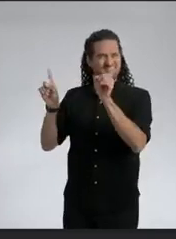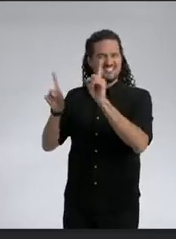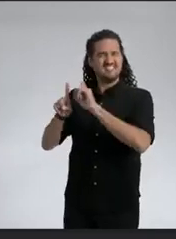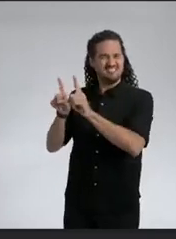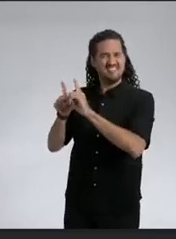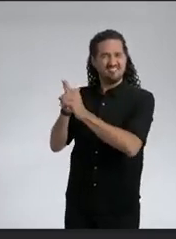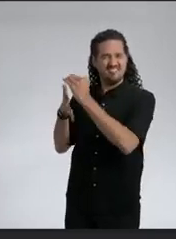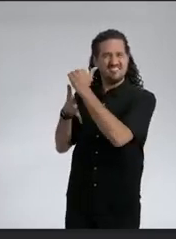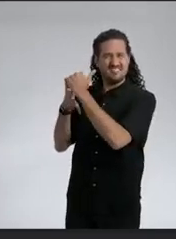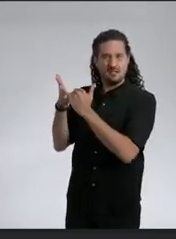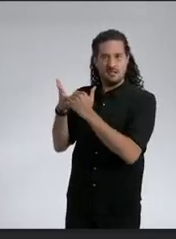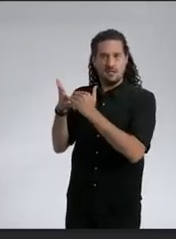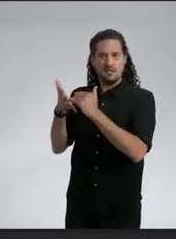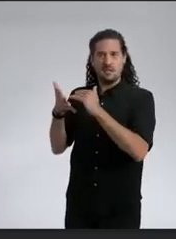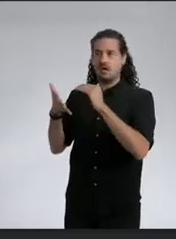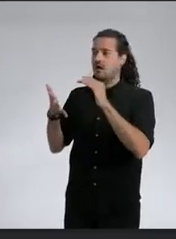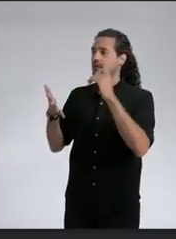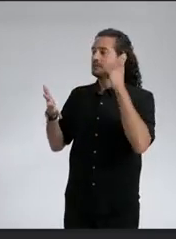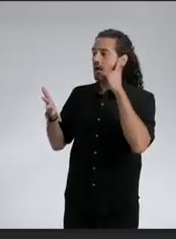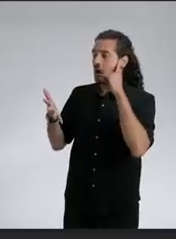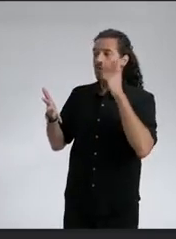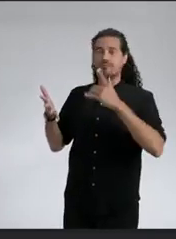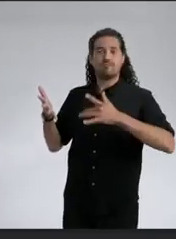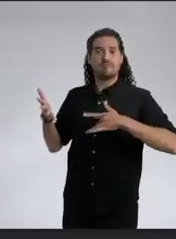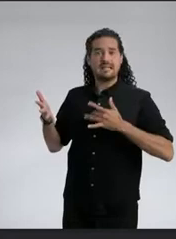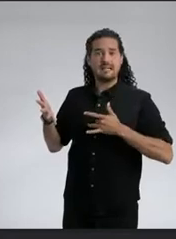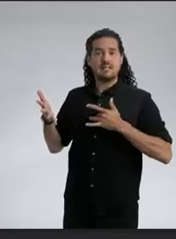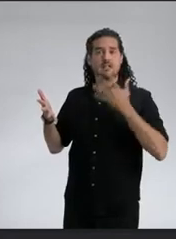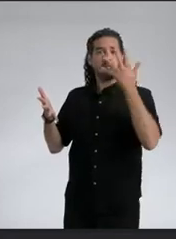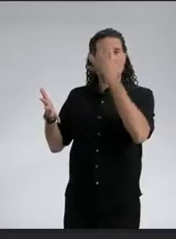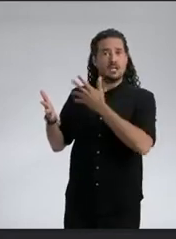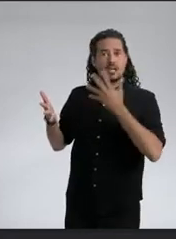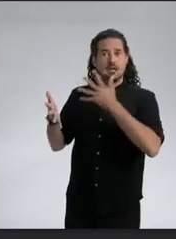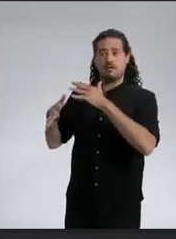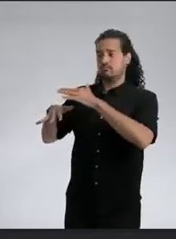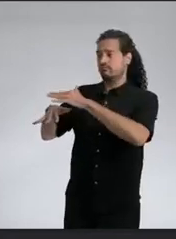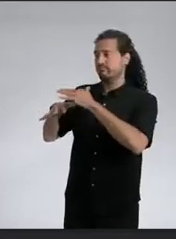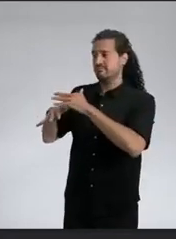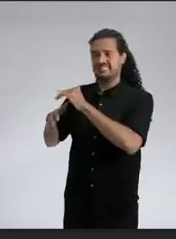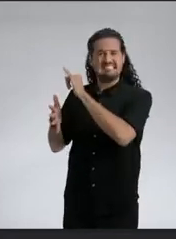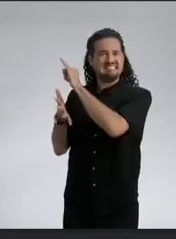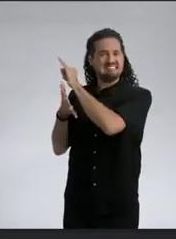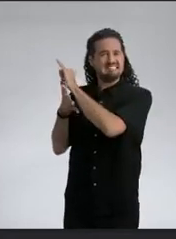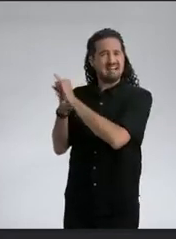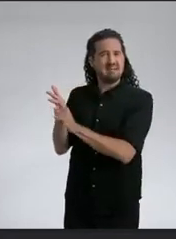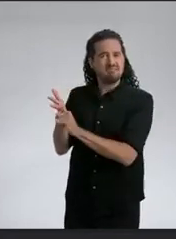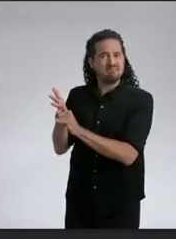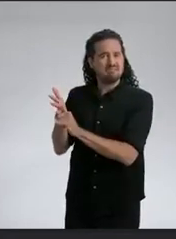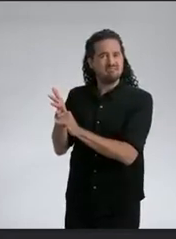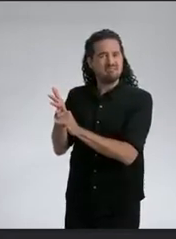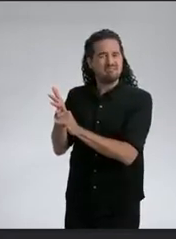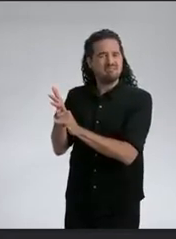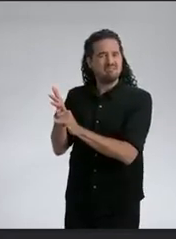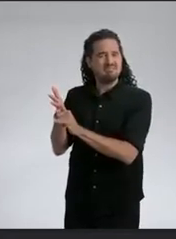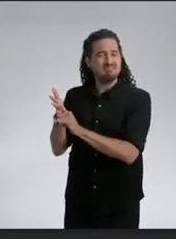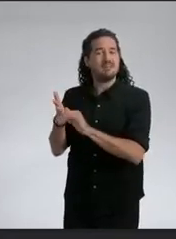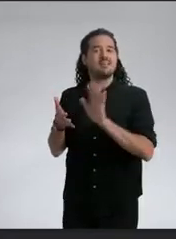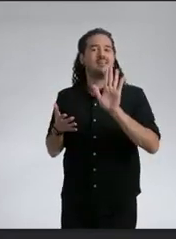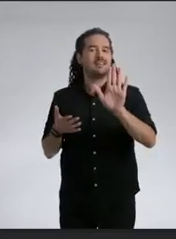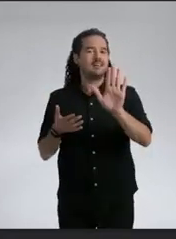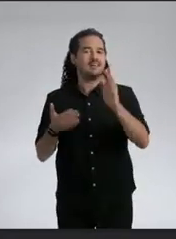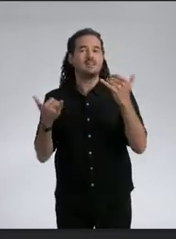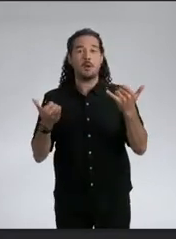behaved identically. They had the same look, the same haptic, same apparent level of importance. Now, with the new interruption